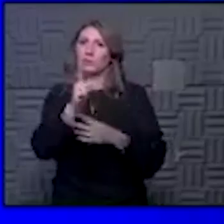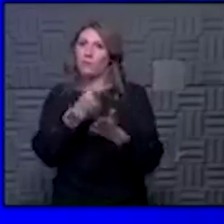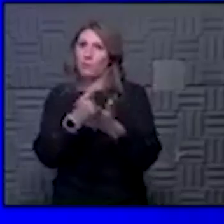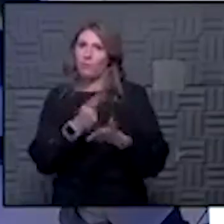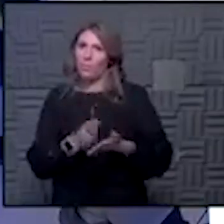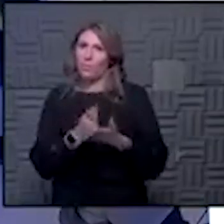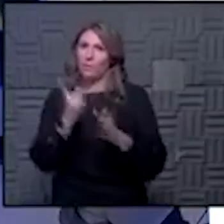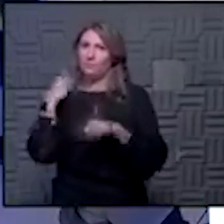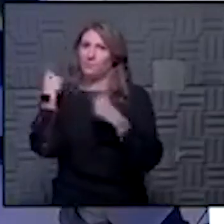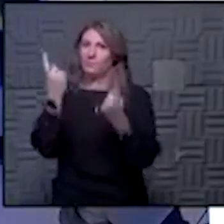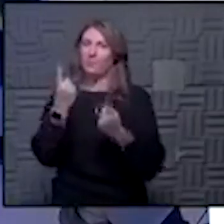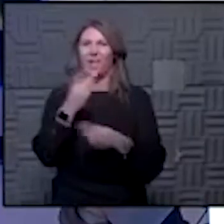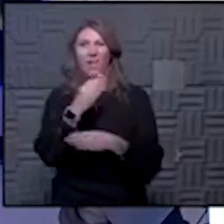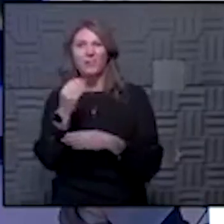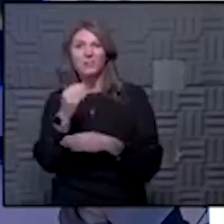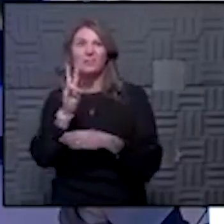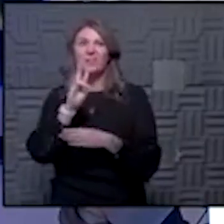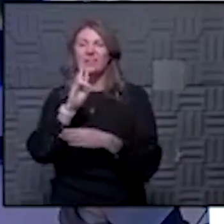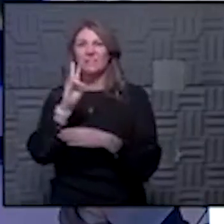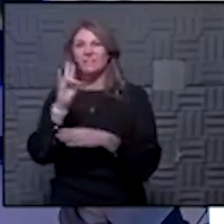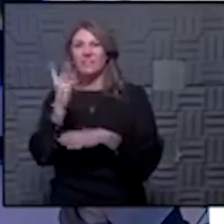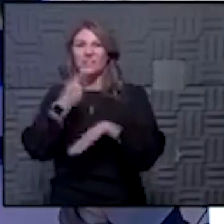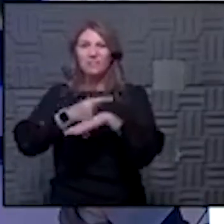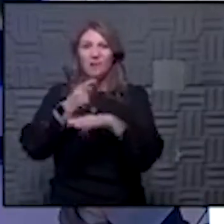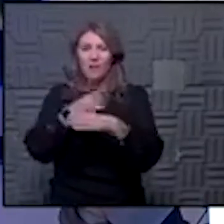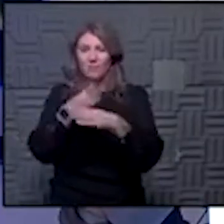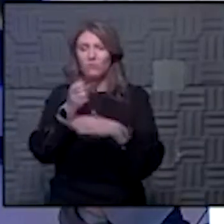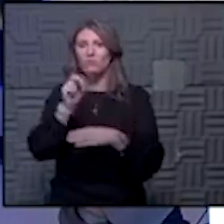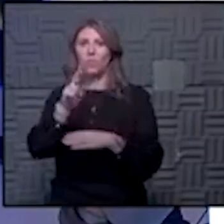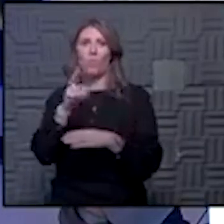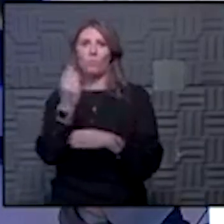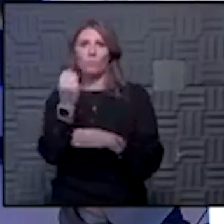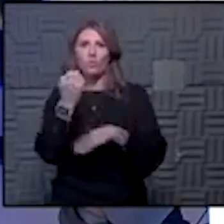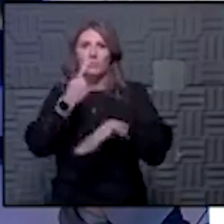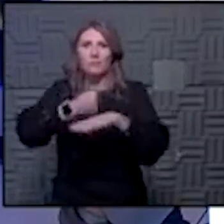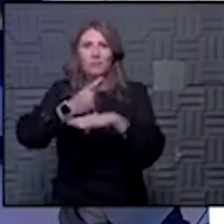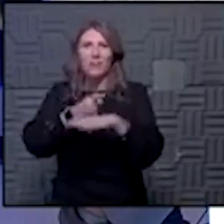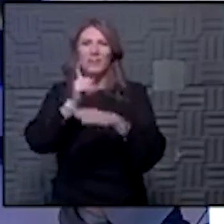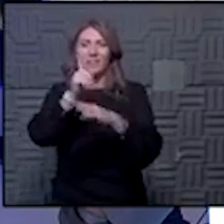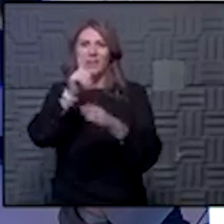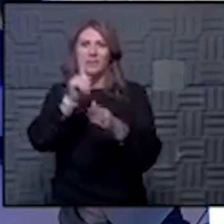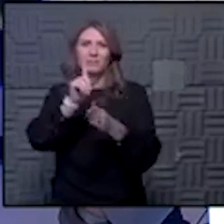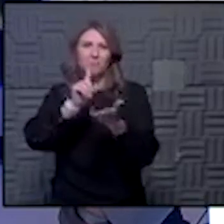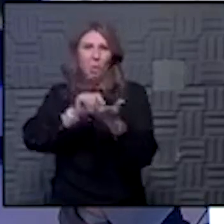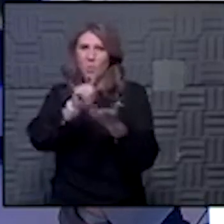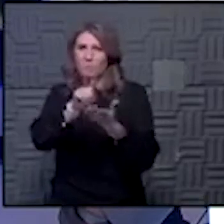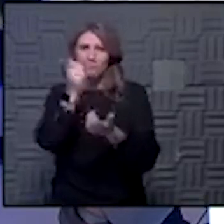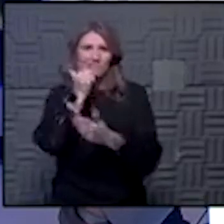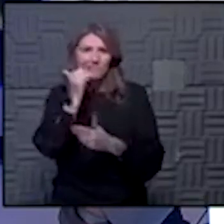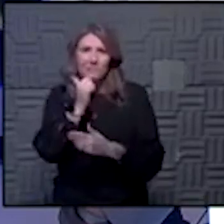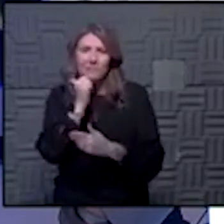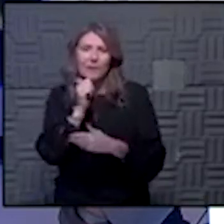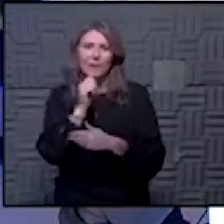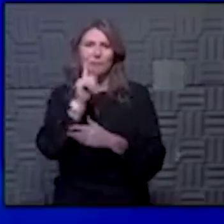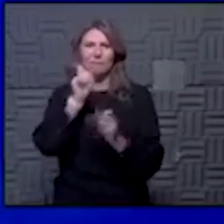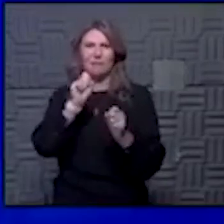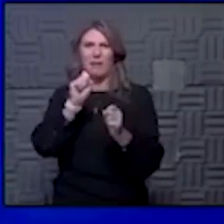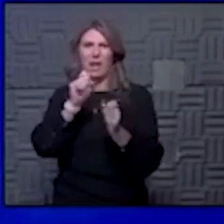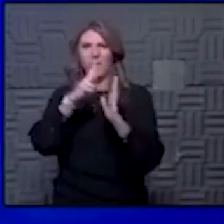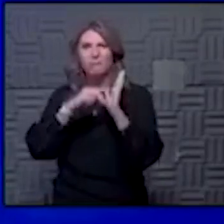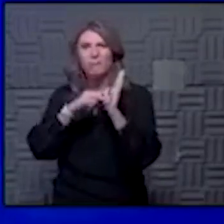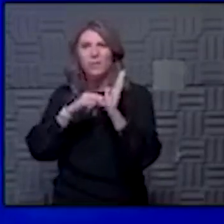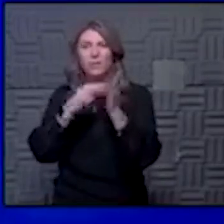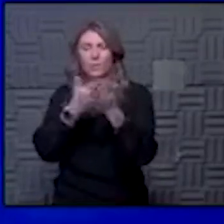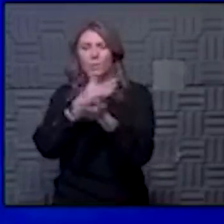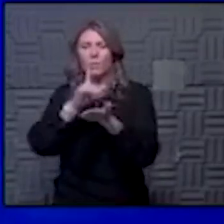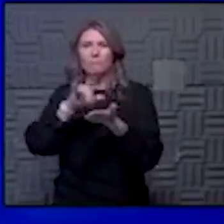weeks. And the rolling 7-day average or 14-day average that's posted every day, and you can find that thing that either Hopkins or I look at the New York Times because they make